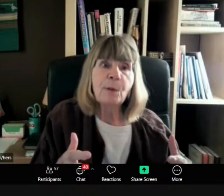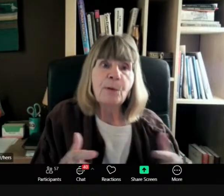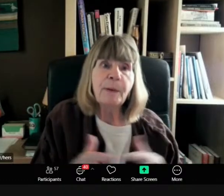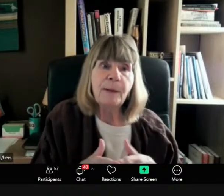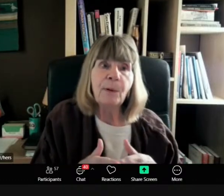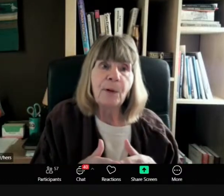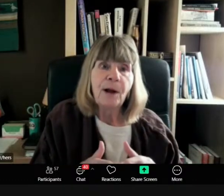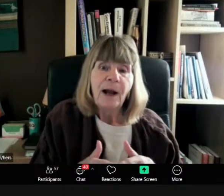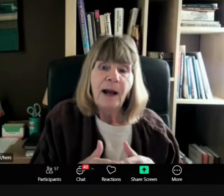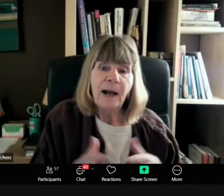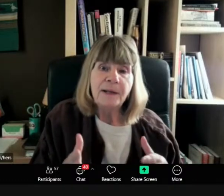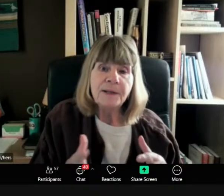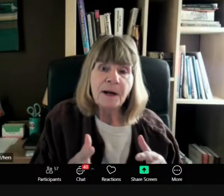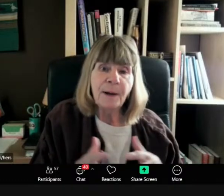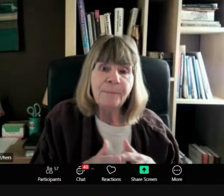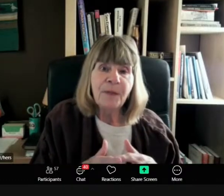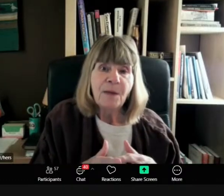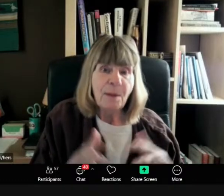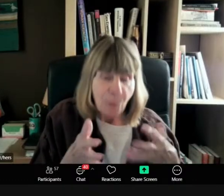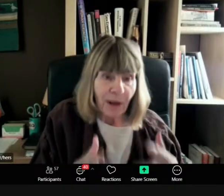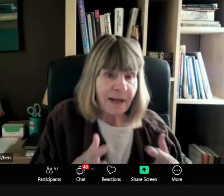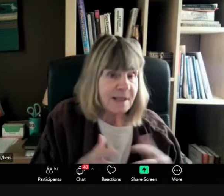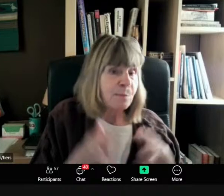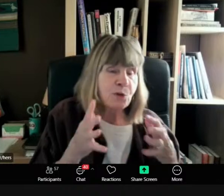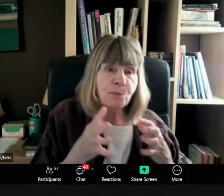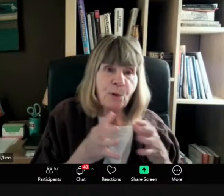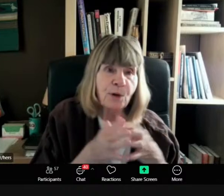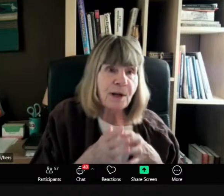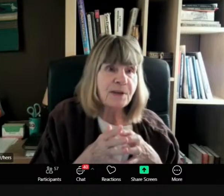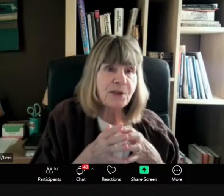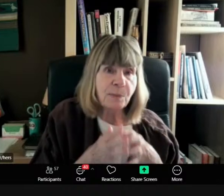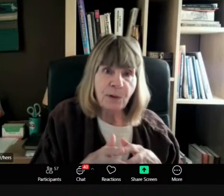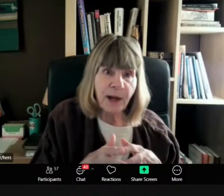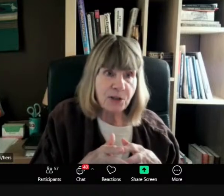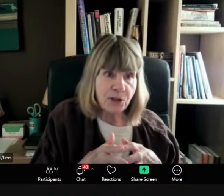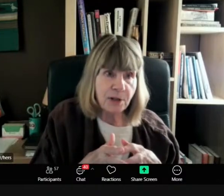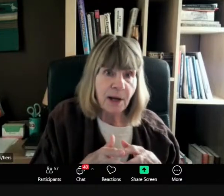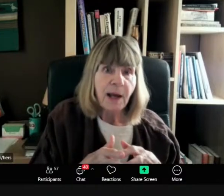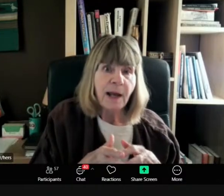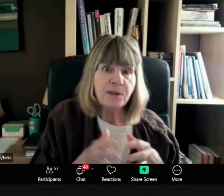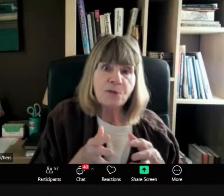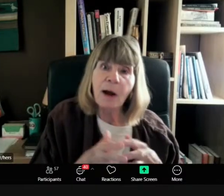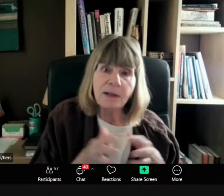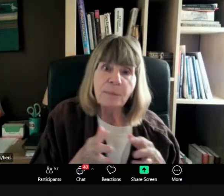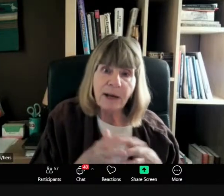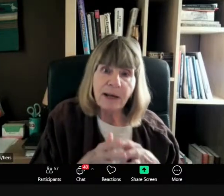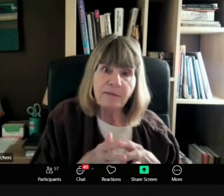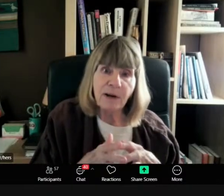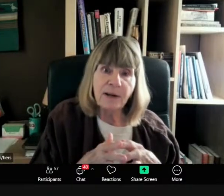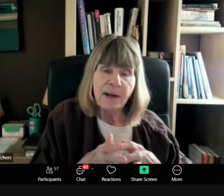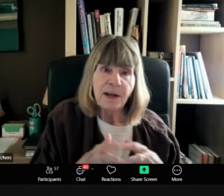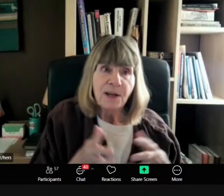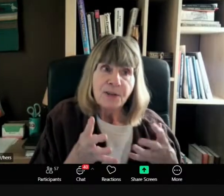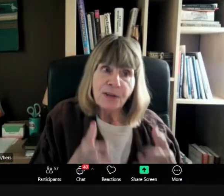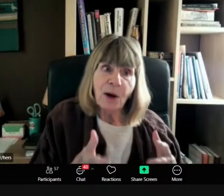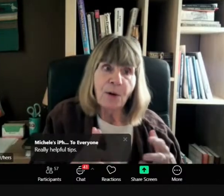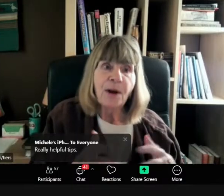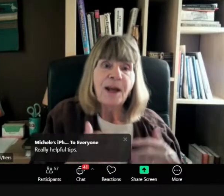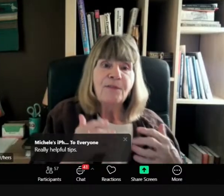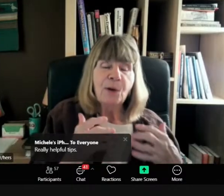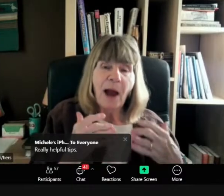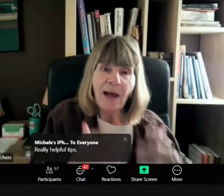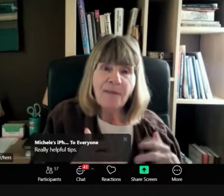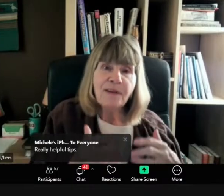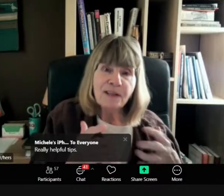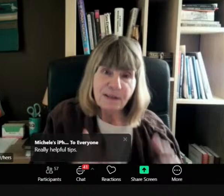that's reasonable for both people. And like I said, most importantly is communication and trying to make it fun. So